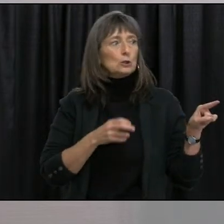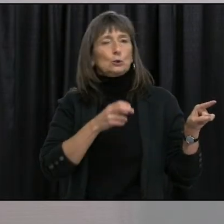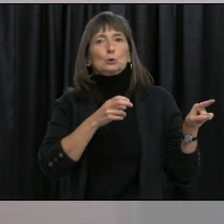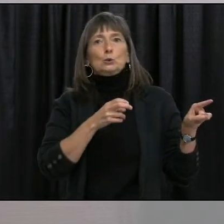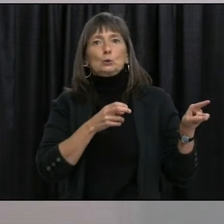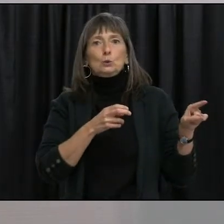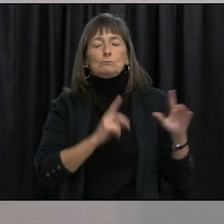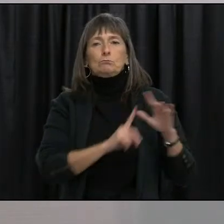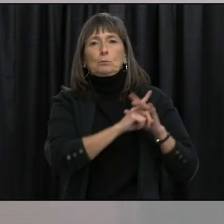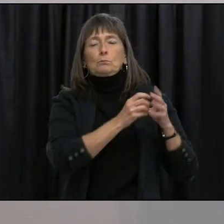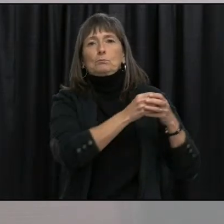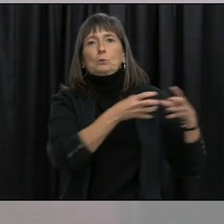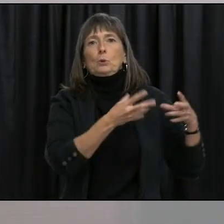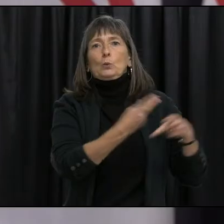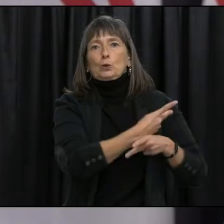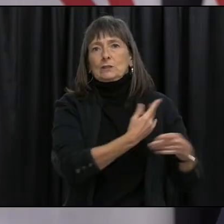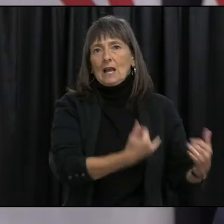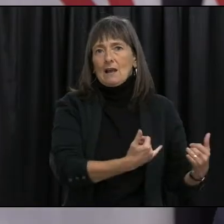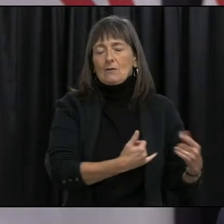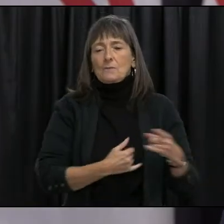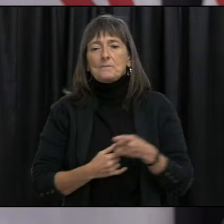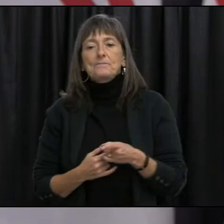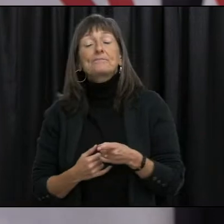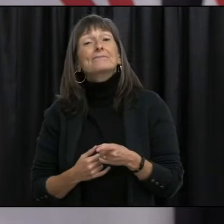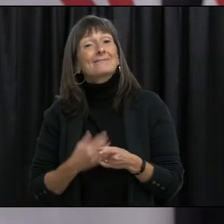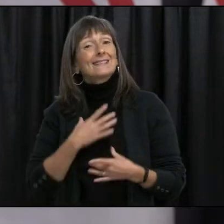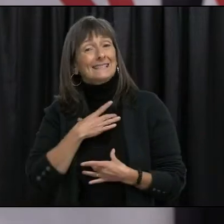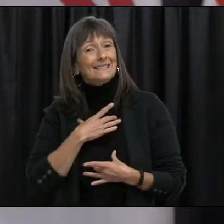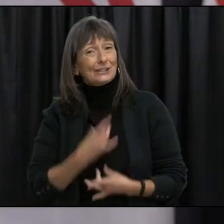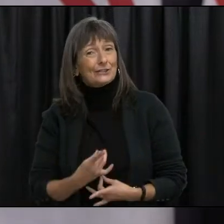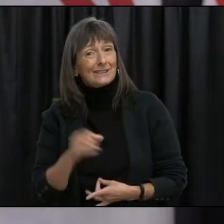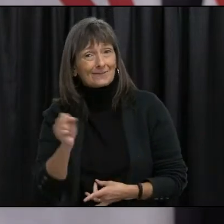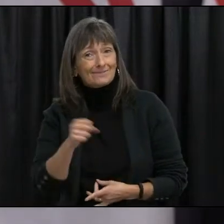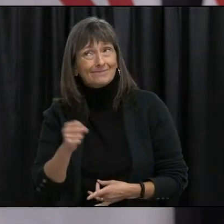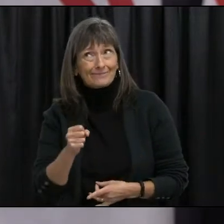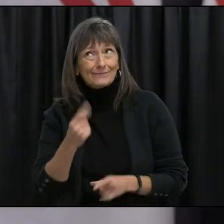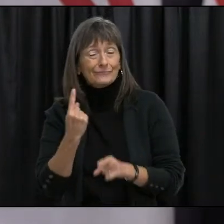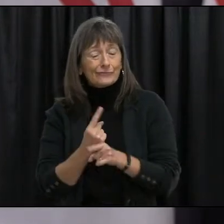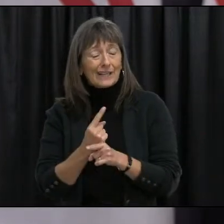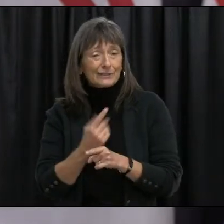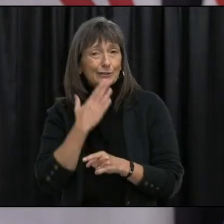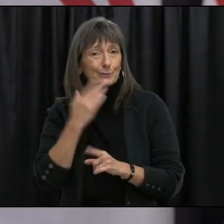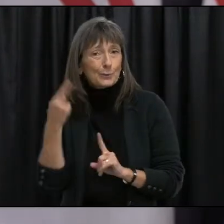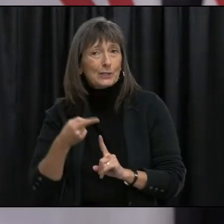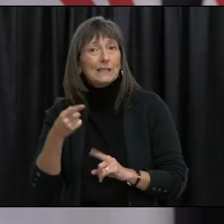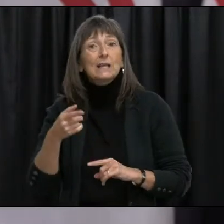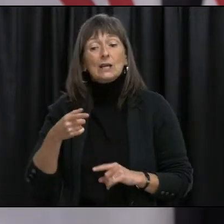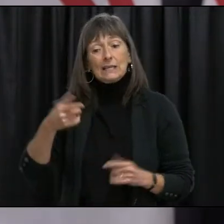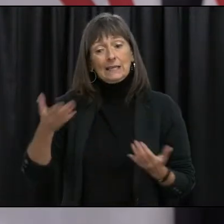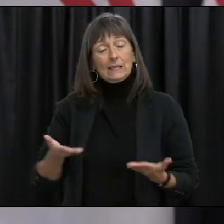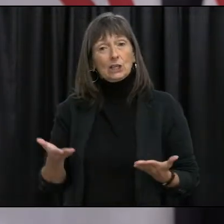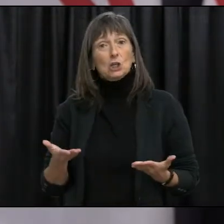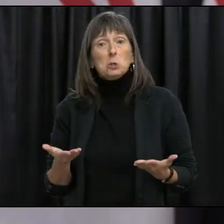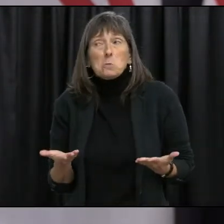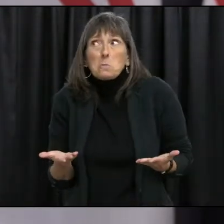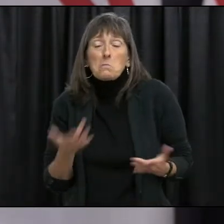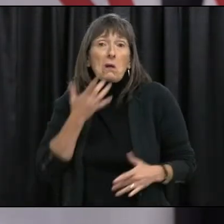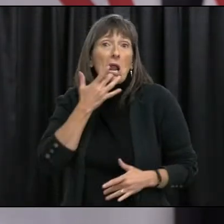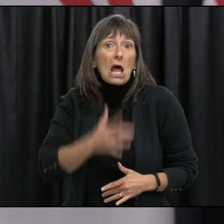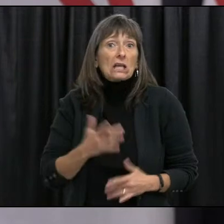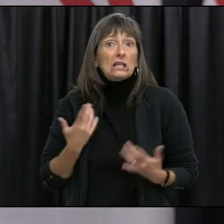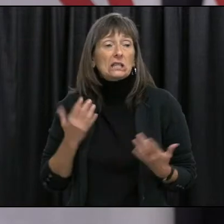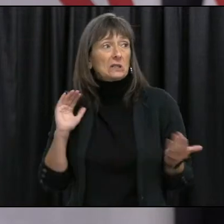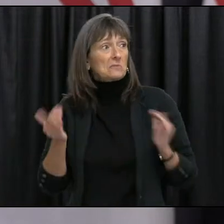cases that you were talking about earlier? No, and I think that's a very interesting observation. We do find ourselves relatively fortunate